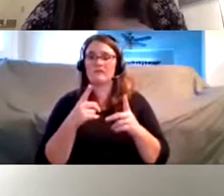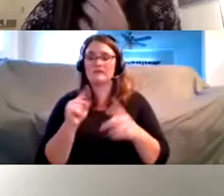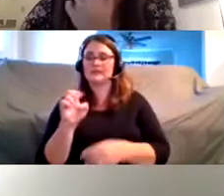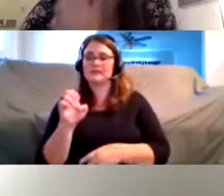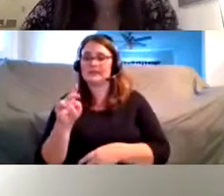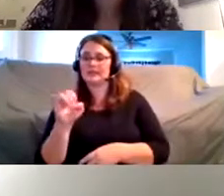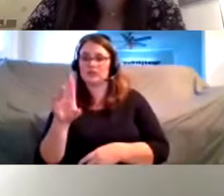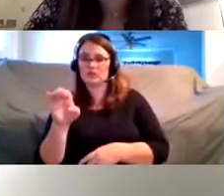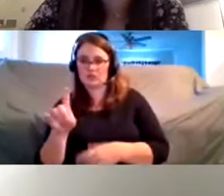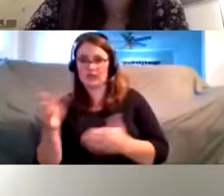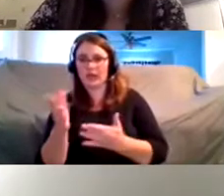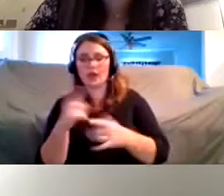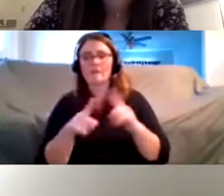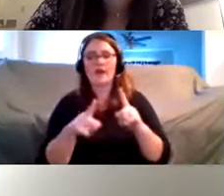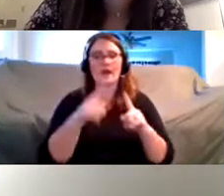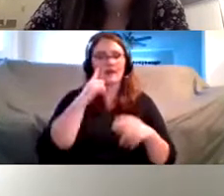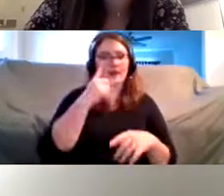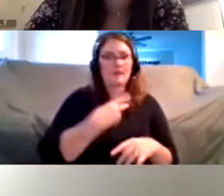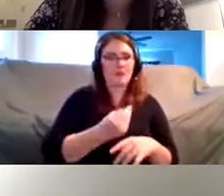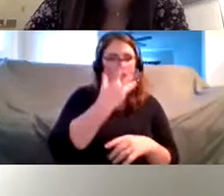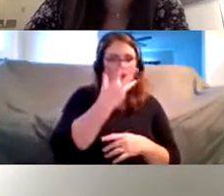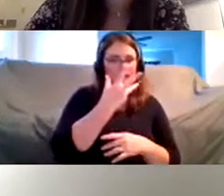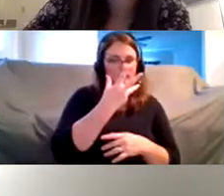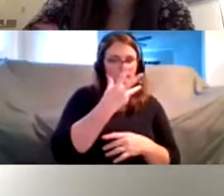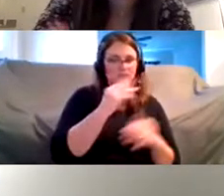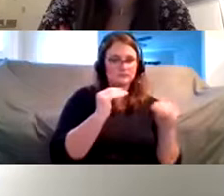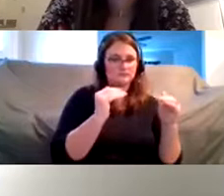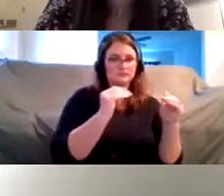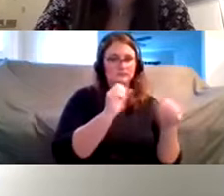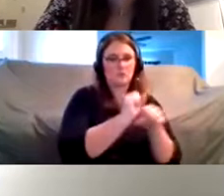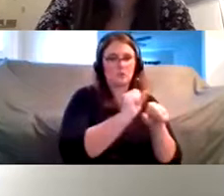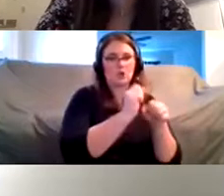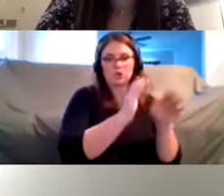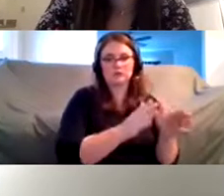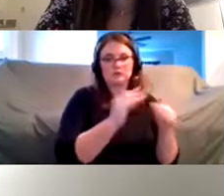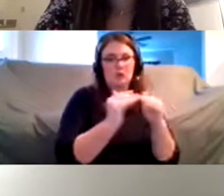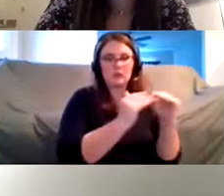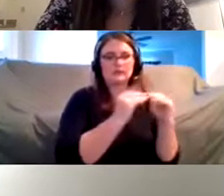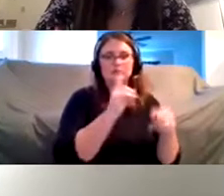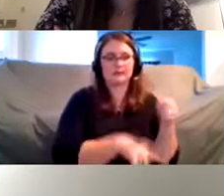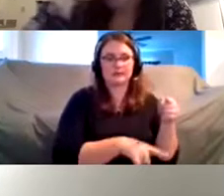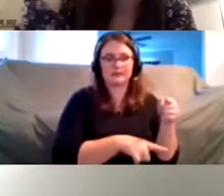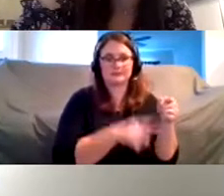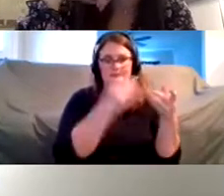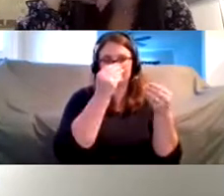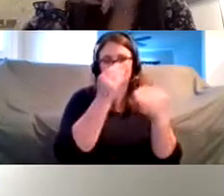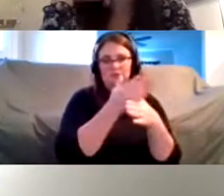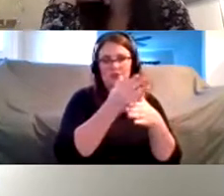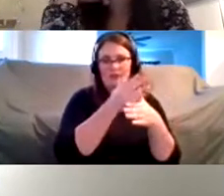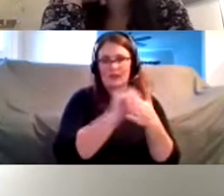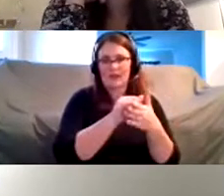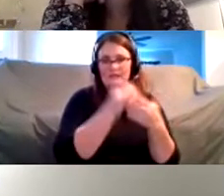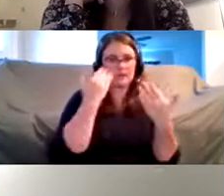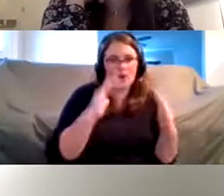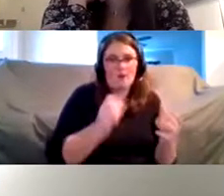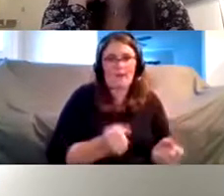mean, there is a sense of being able to find your people and have a space in community to have those conversations. One